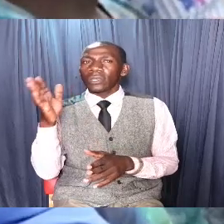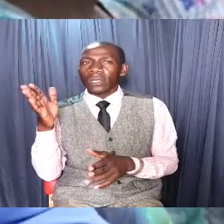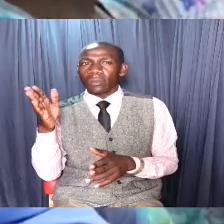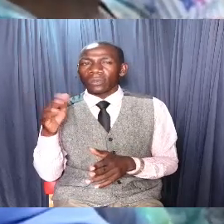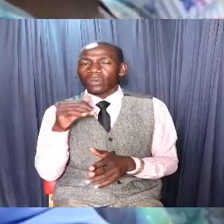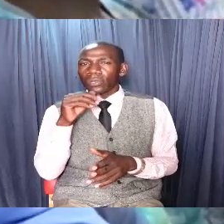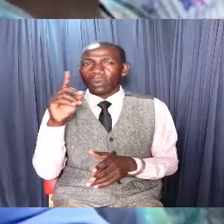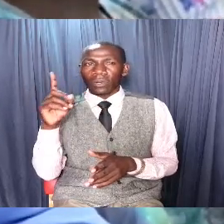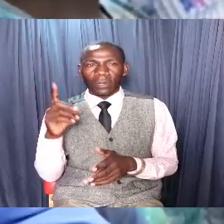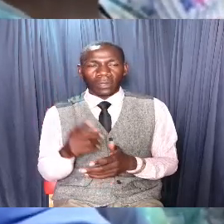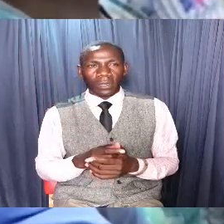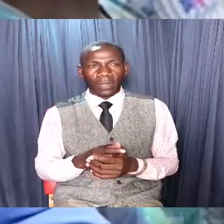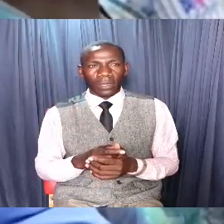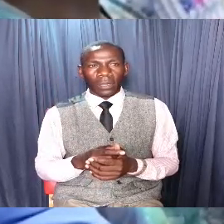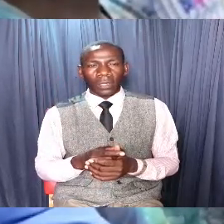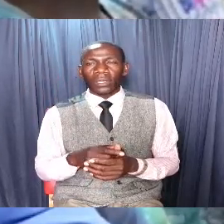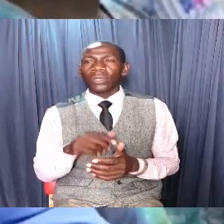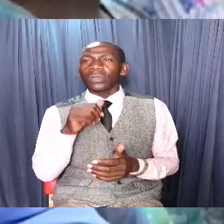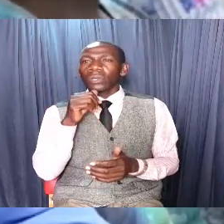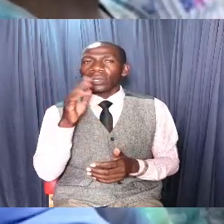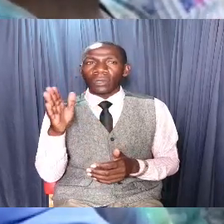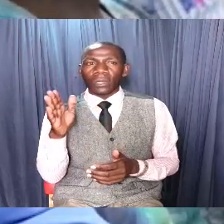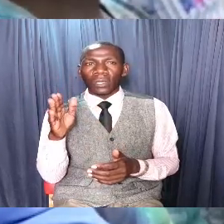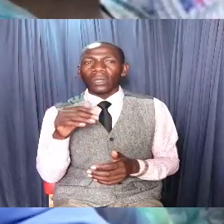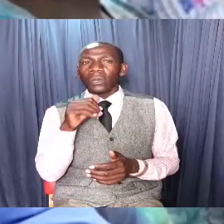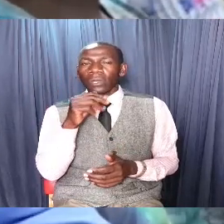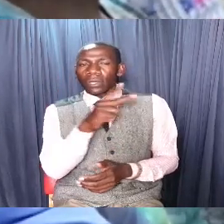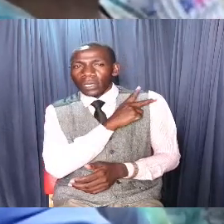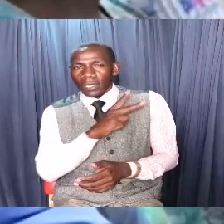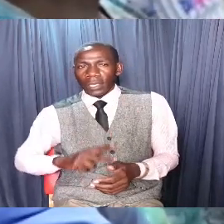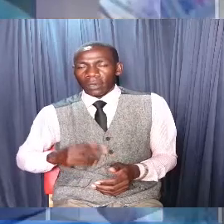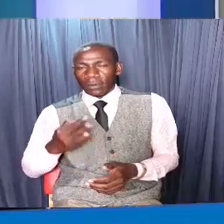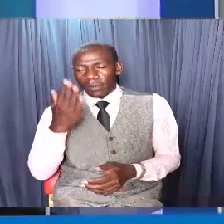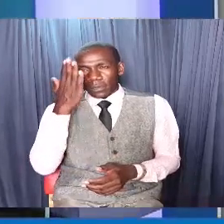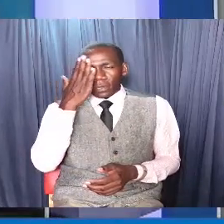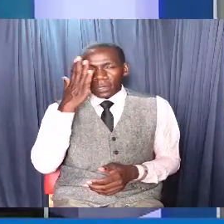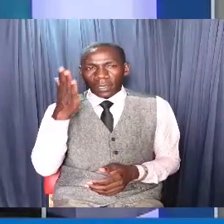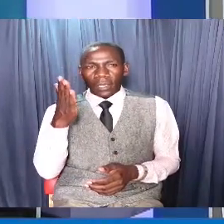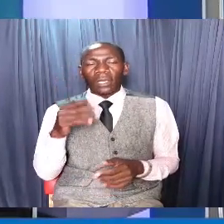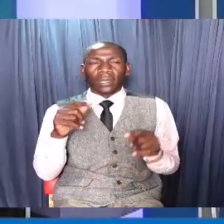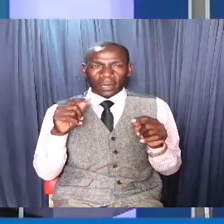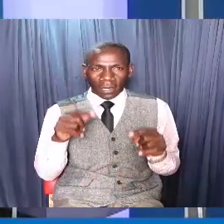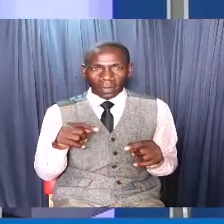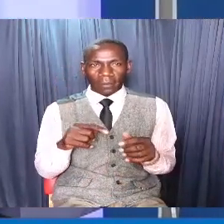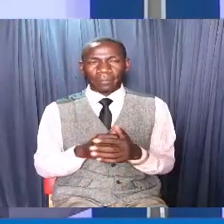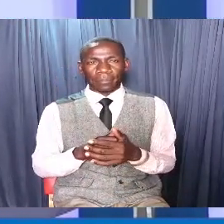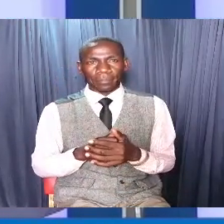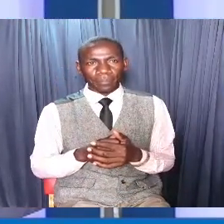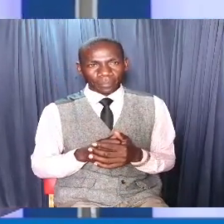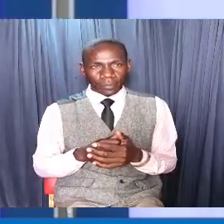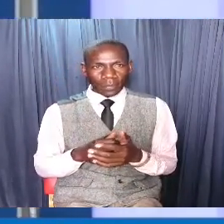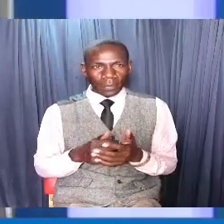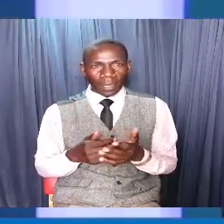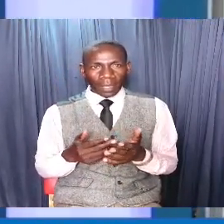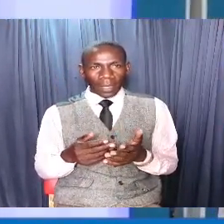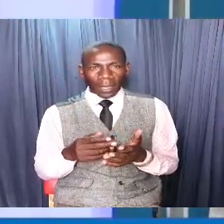they looked at him, it's not the one there. Siye yule. So he's not the one. Siye mfalme wa Israel. This is not the king of Israel here. Sasa. So